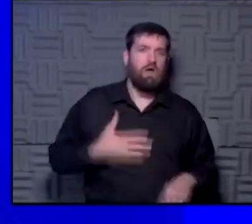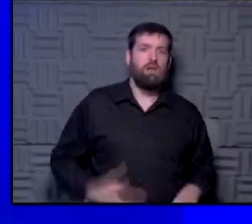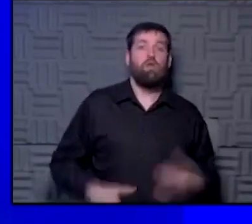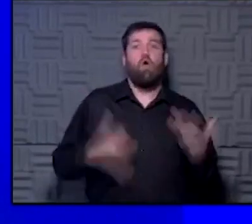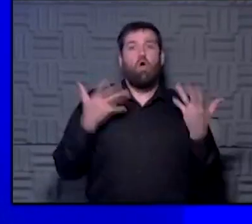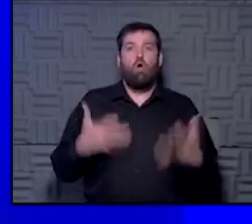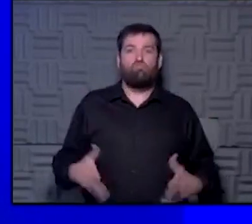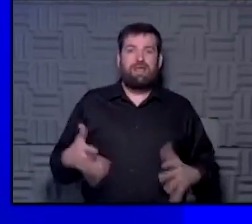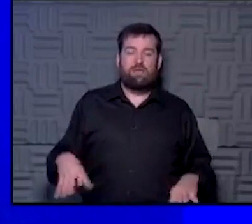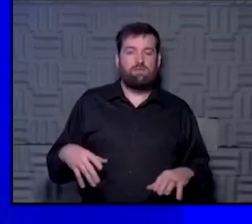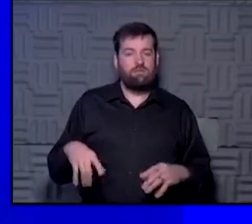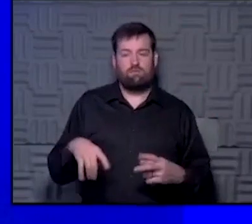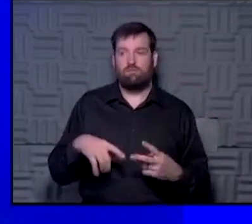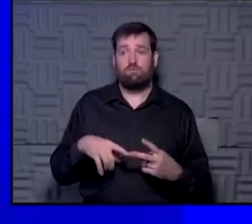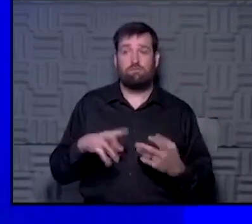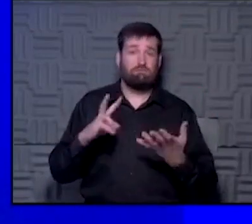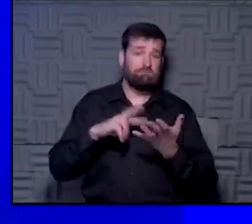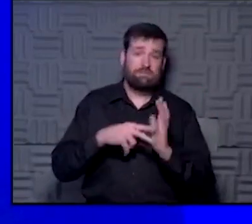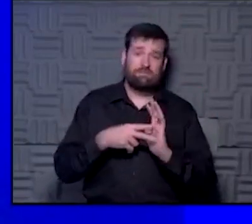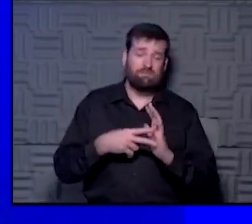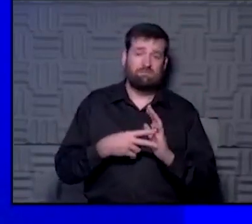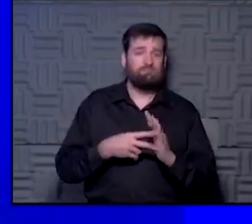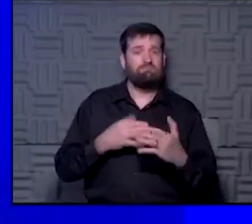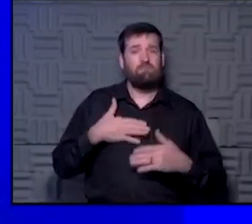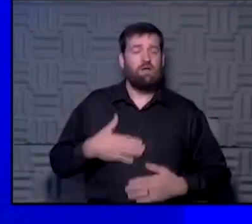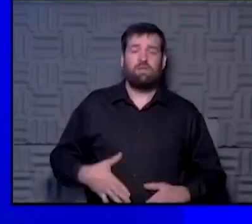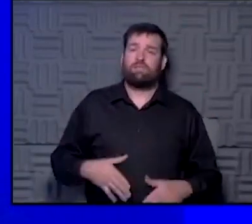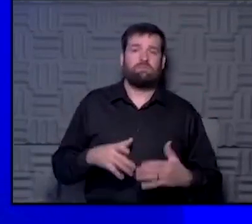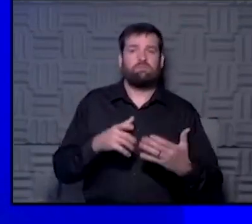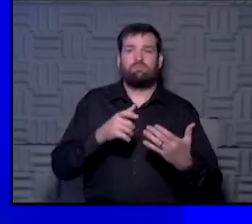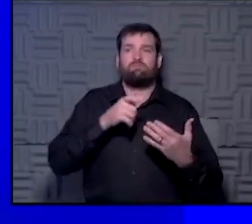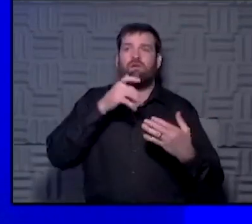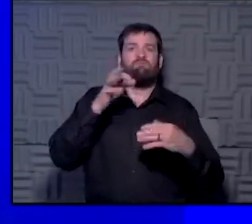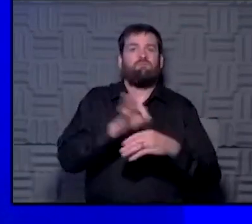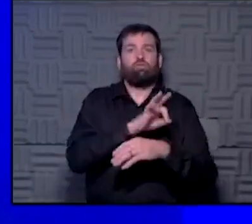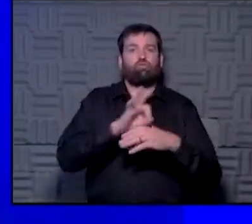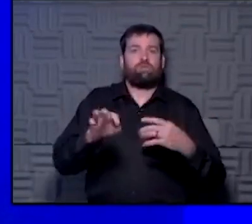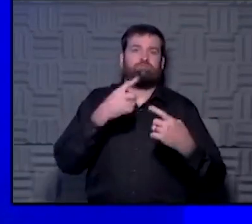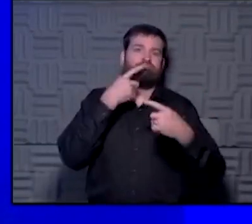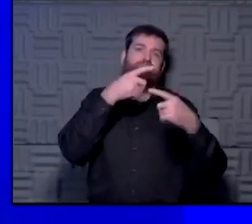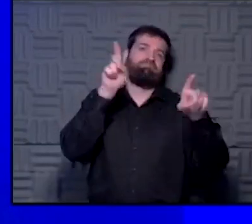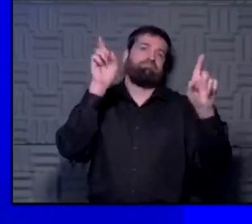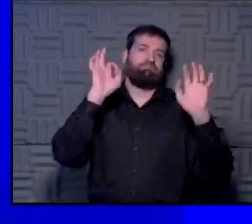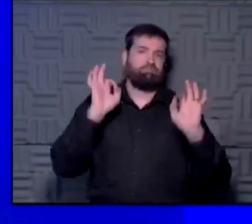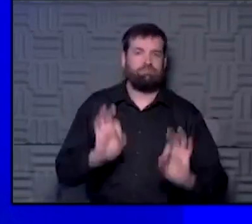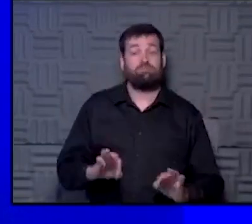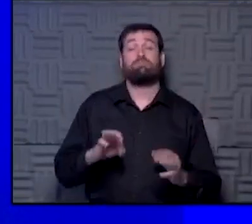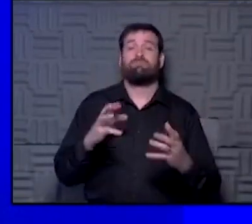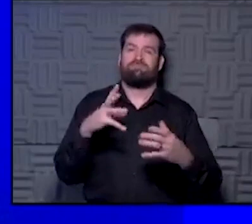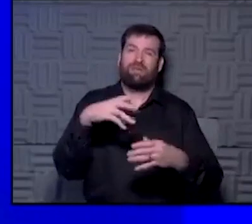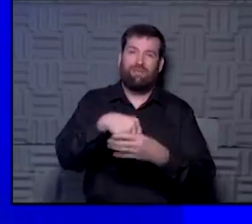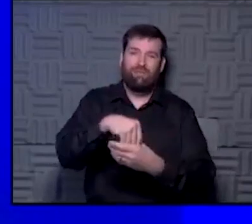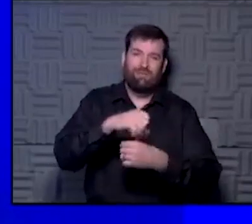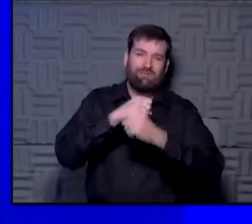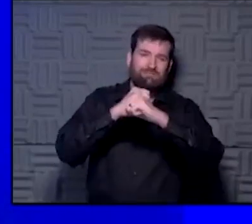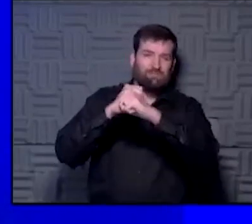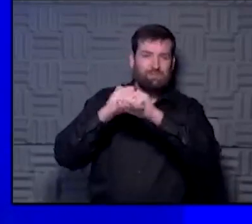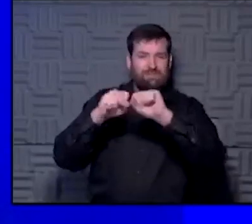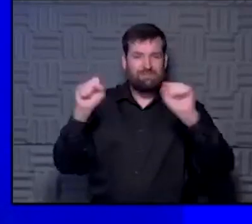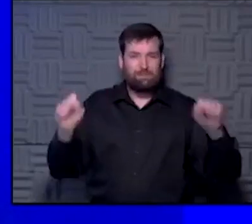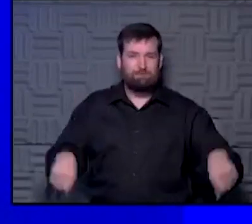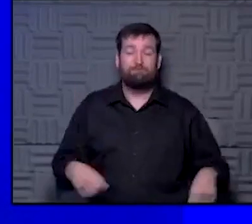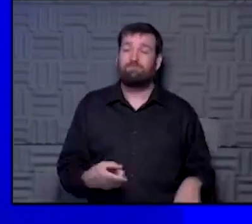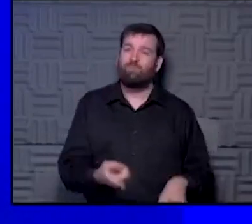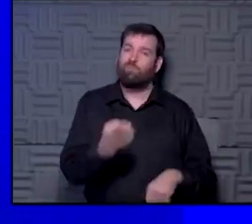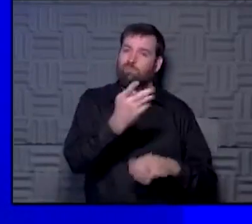already. This just leads to your body not functioning as optimally as possible, and this includes your immune system as well. That is just one